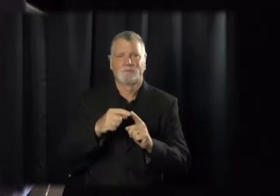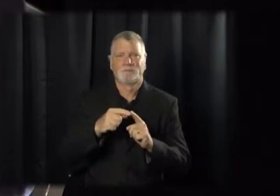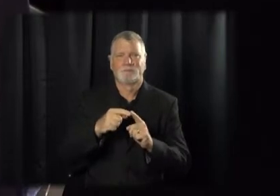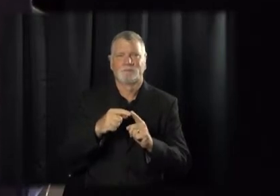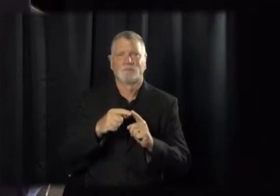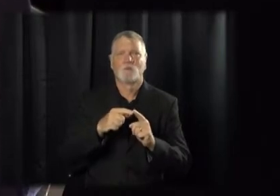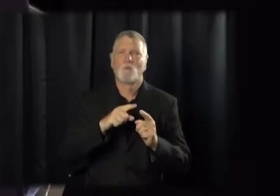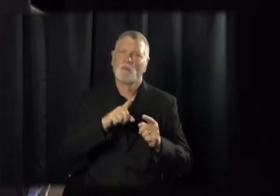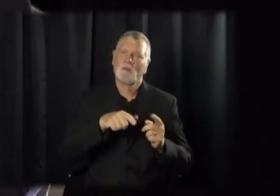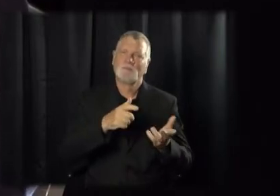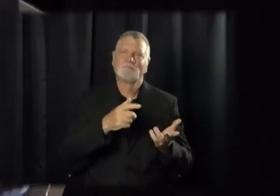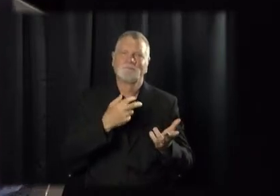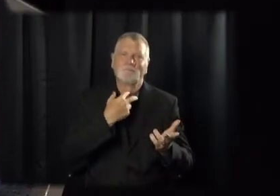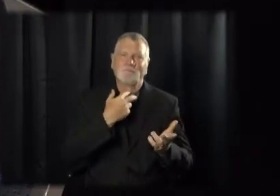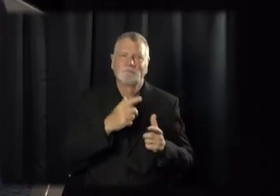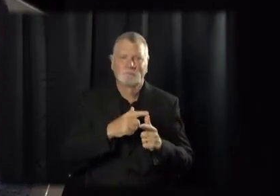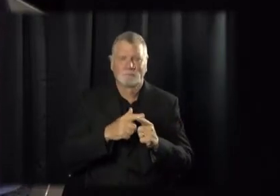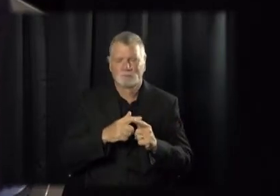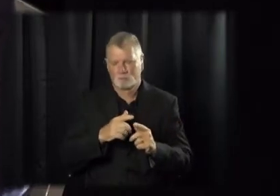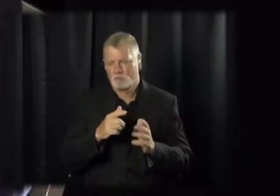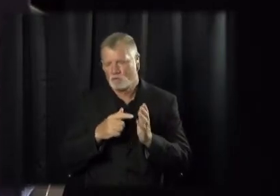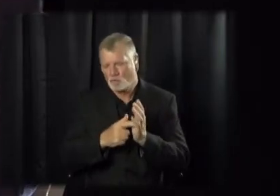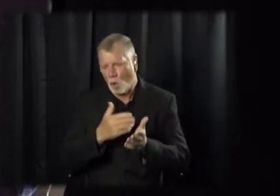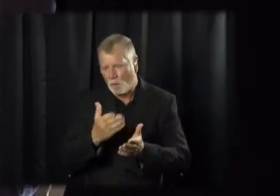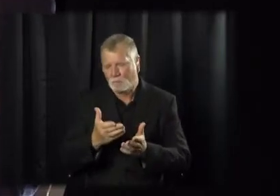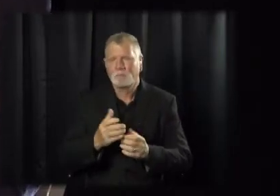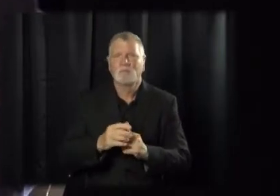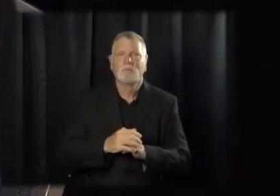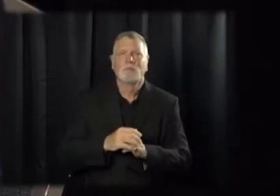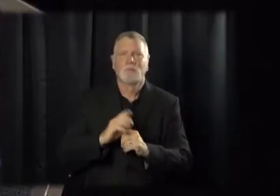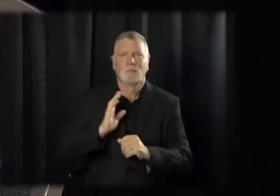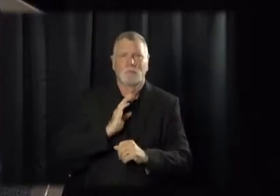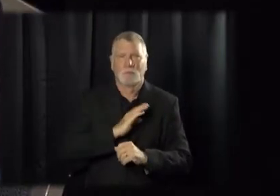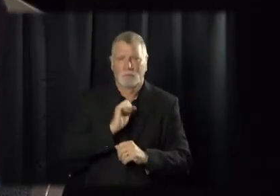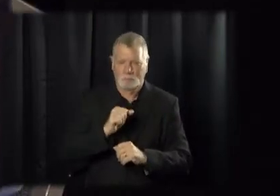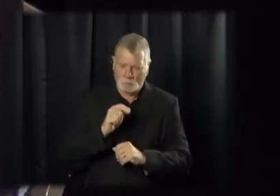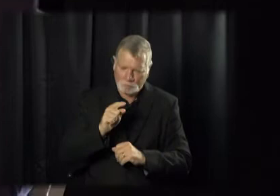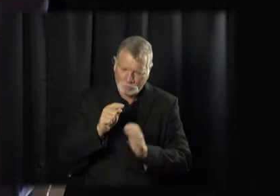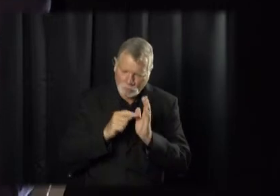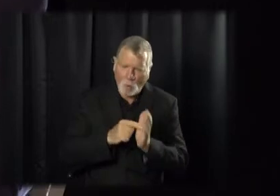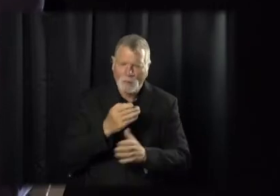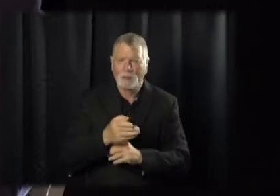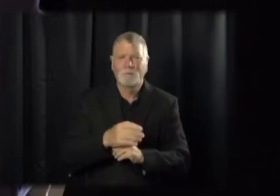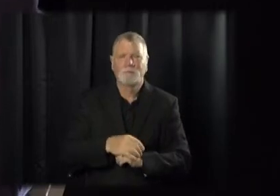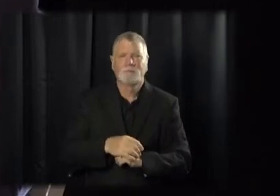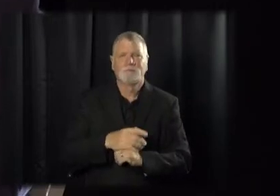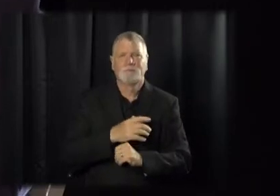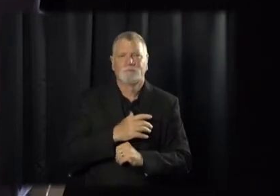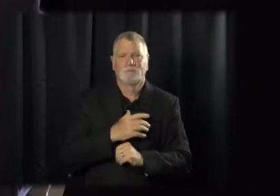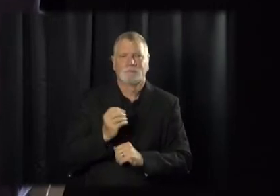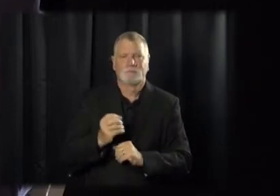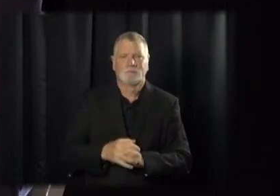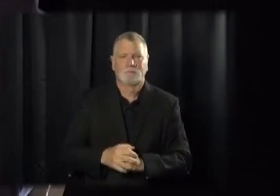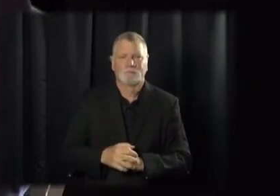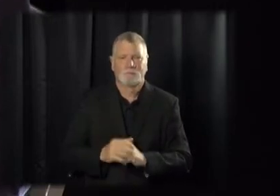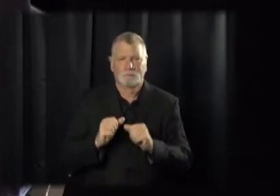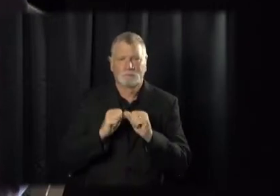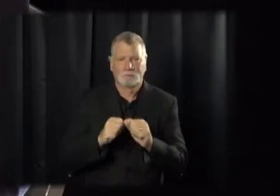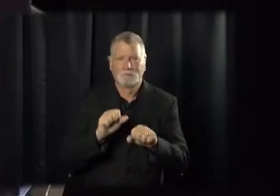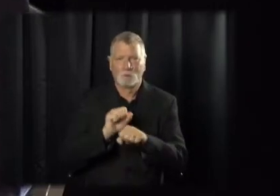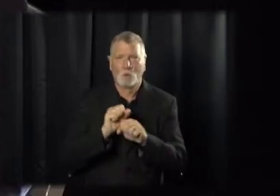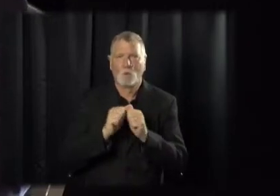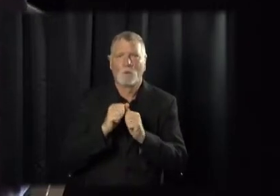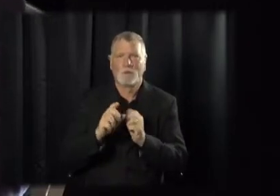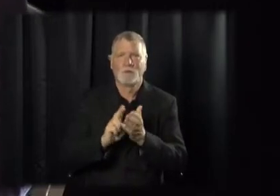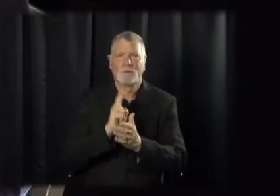falling short, then we can point it out. The board can point it out. And continue to work